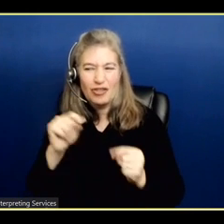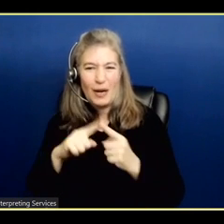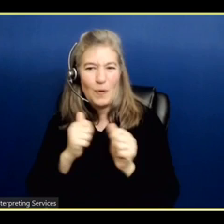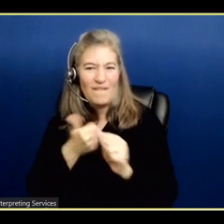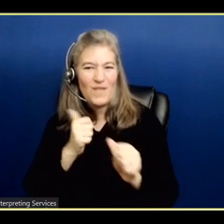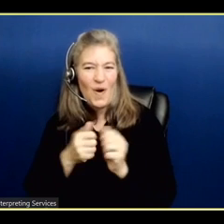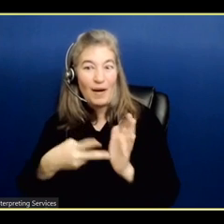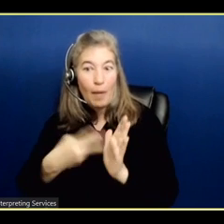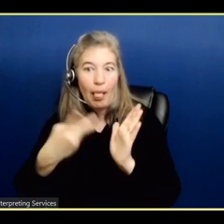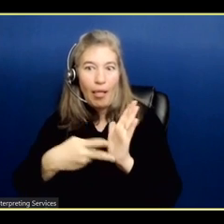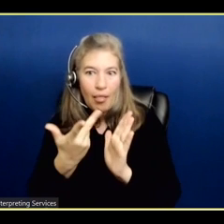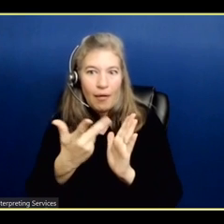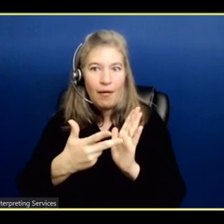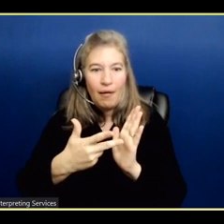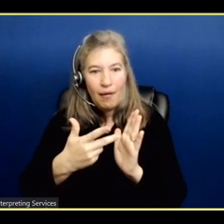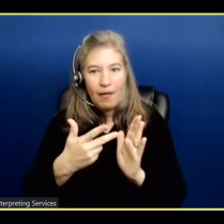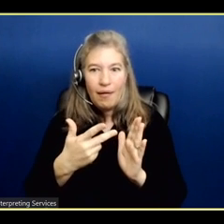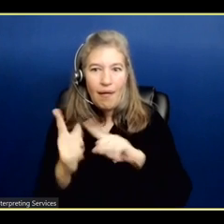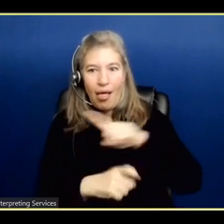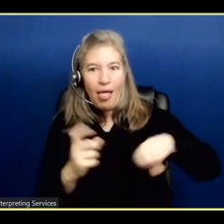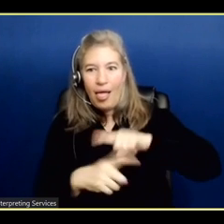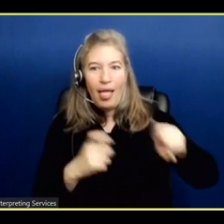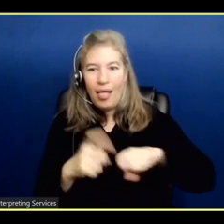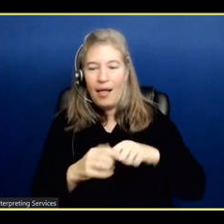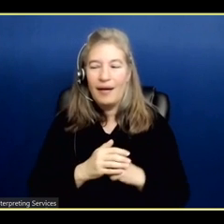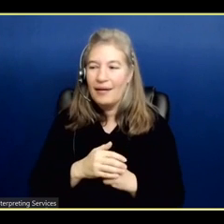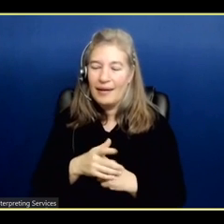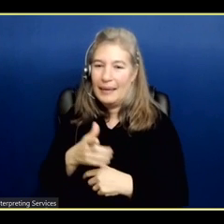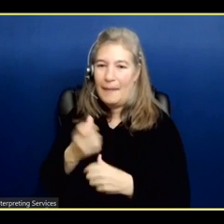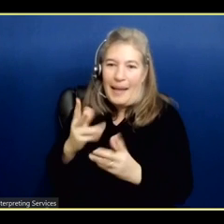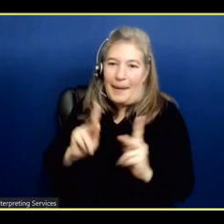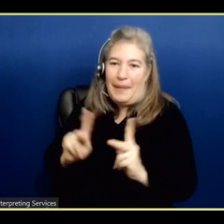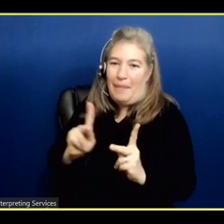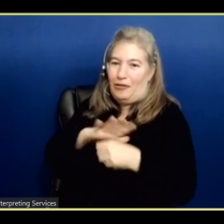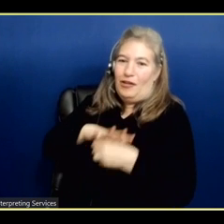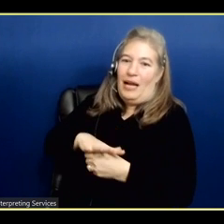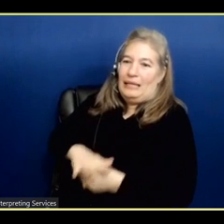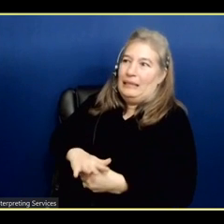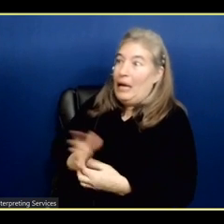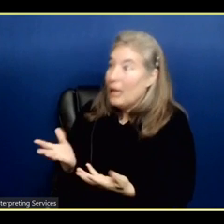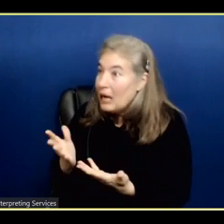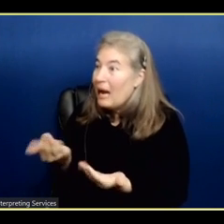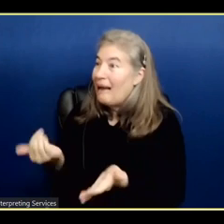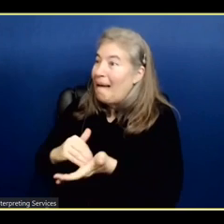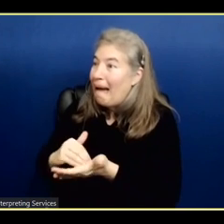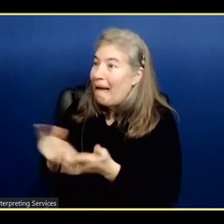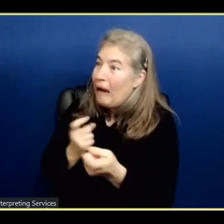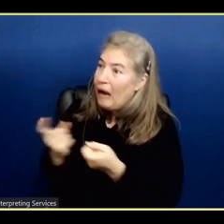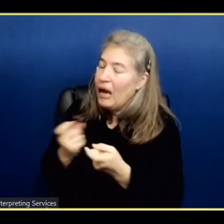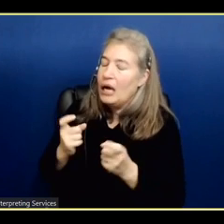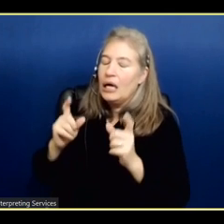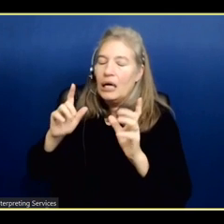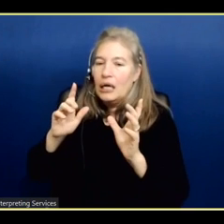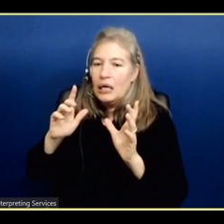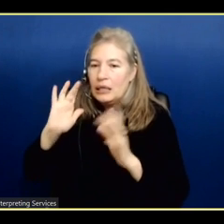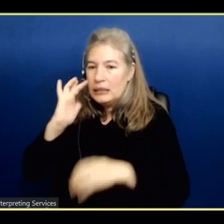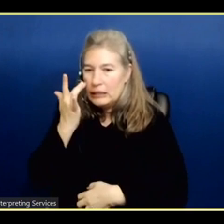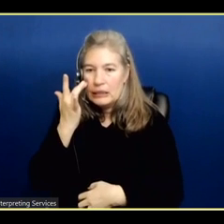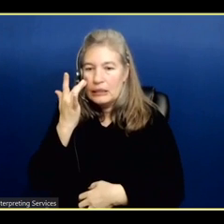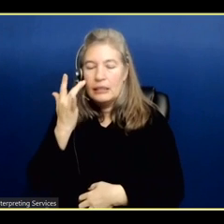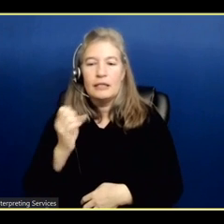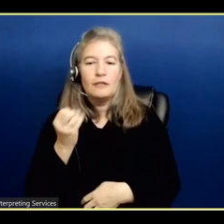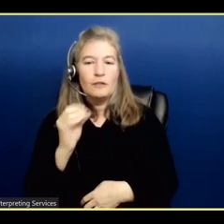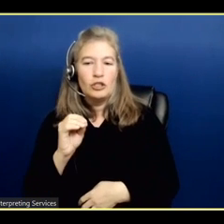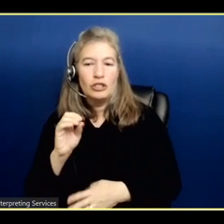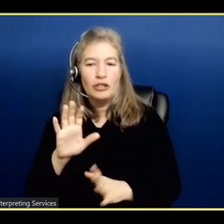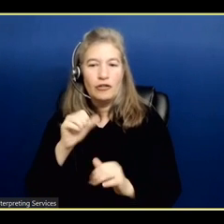all possible. Our grantees are already totally overstressed. And I think the service organizations, both nationally and